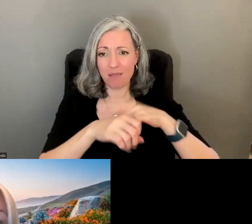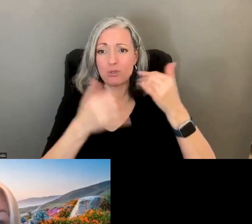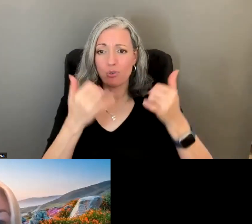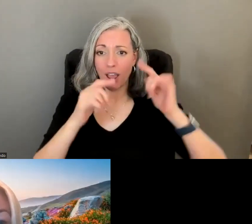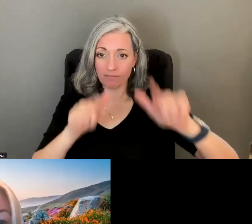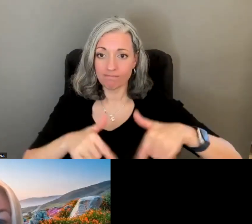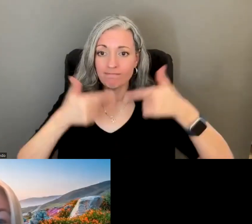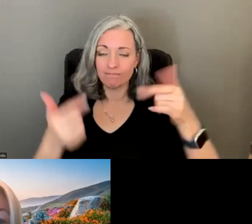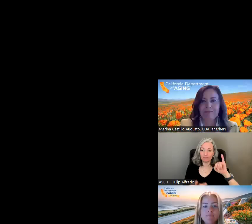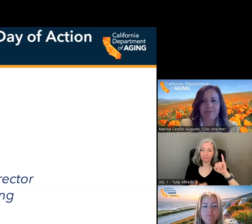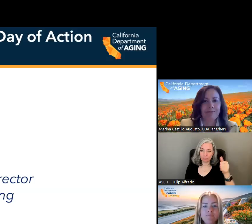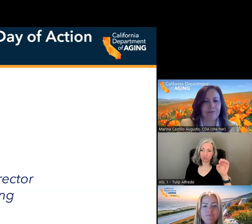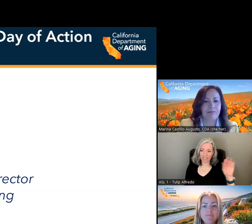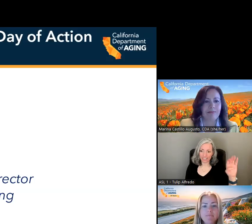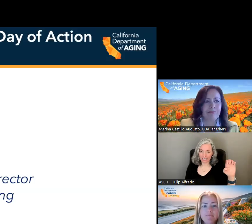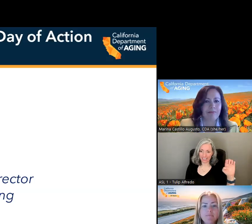over to Jackie.